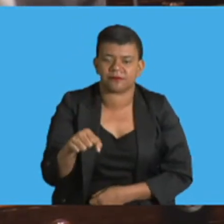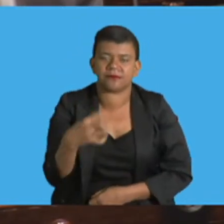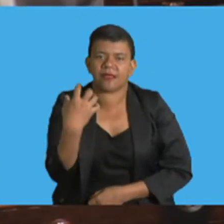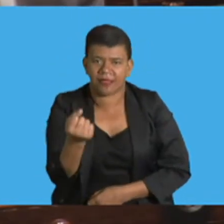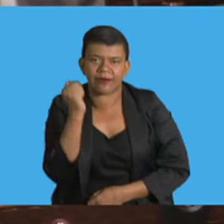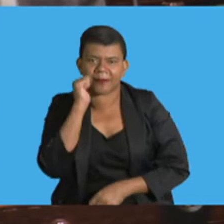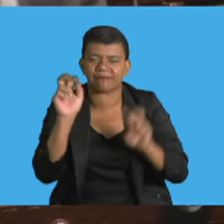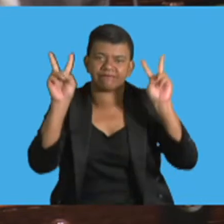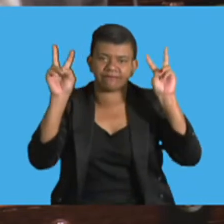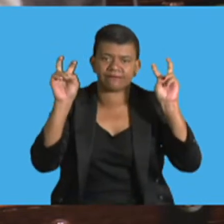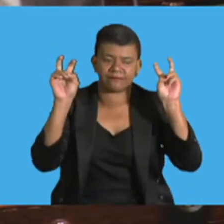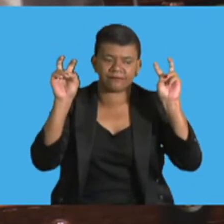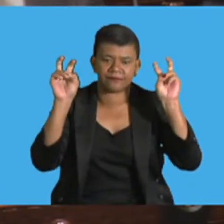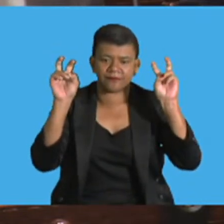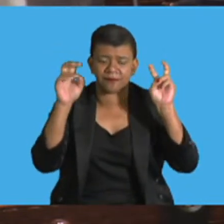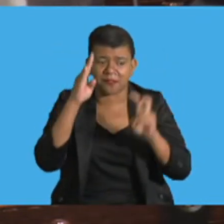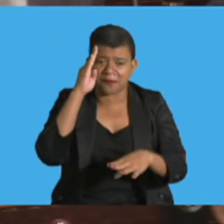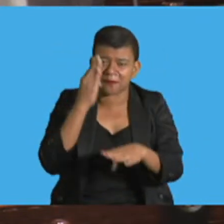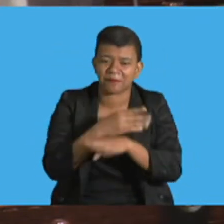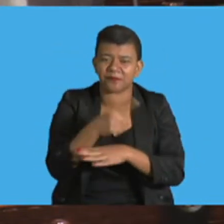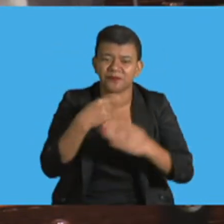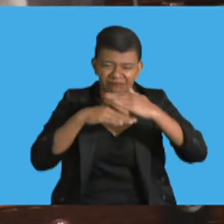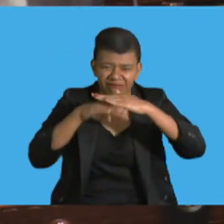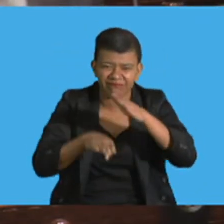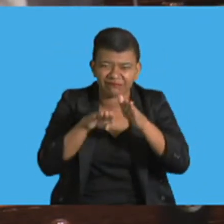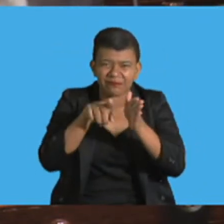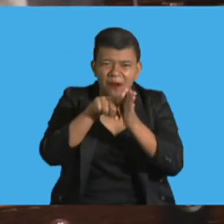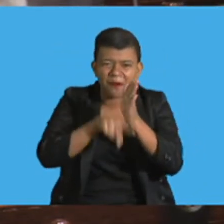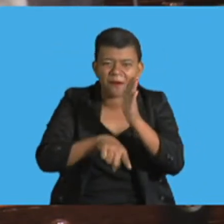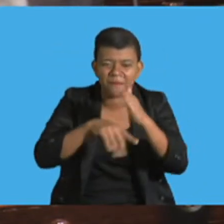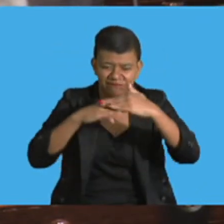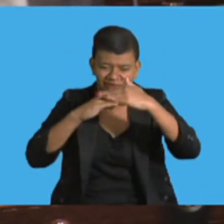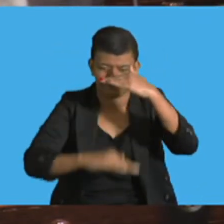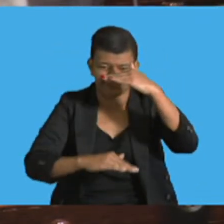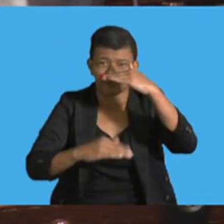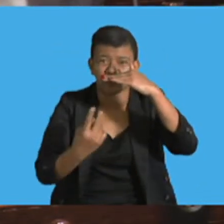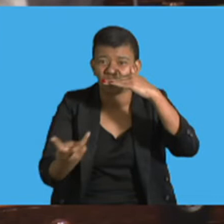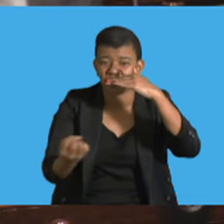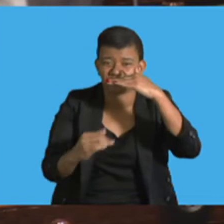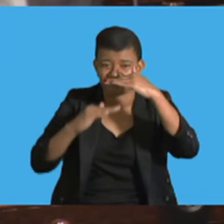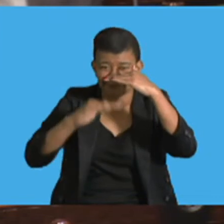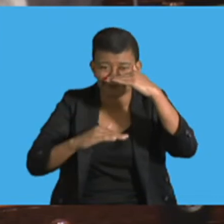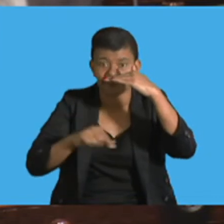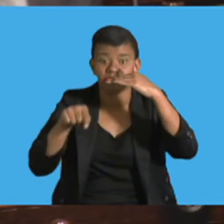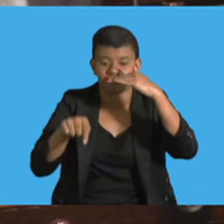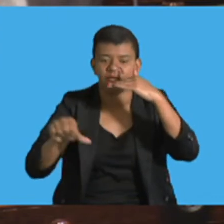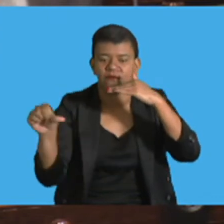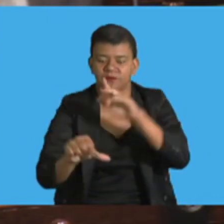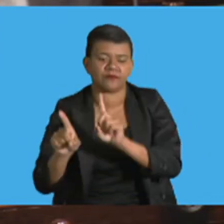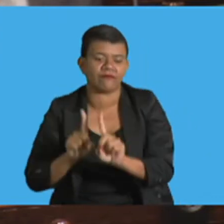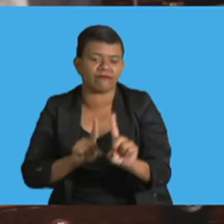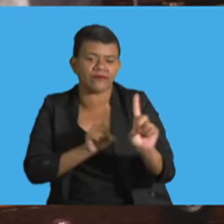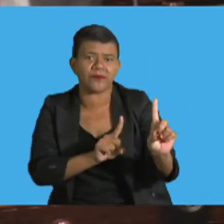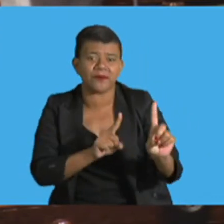hoping that with the lower tax rates, as highlighted by the Honourable Minister for Industry and Trade, that there is greater compliance. Indeed, in many jurisdictions, what you will see